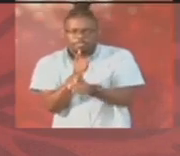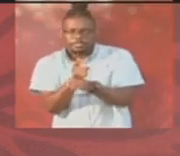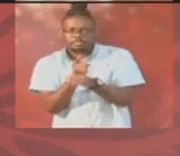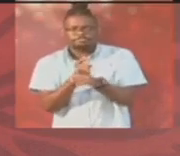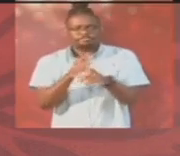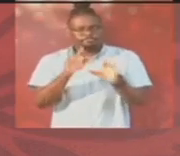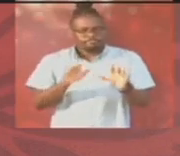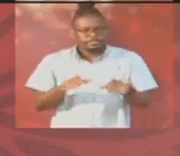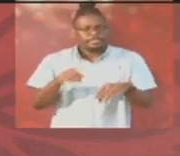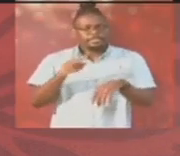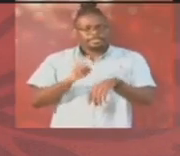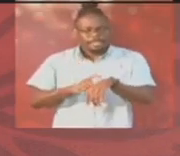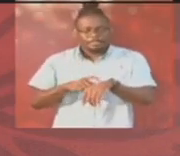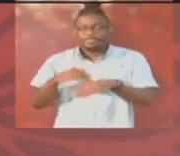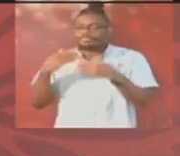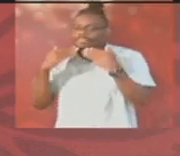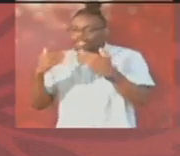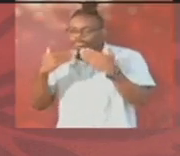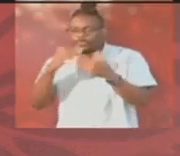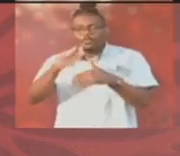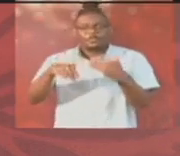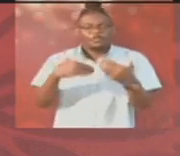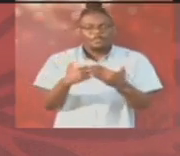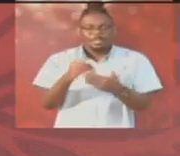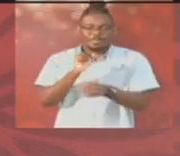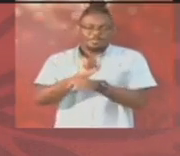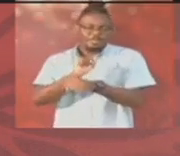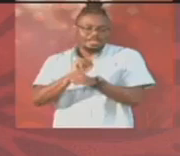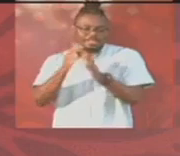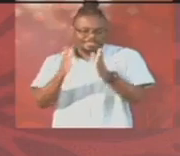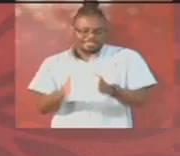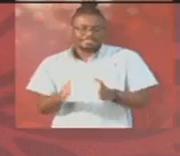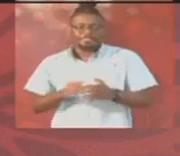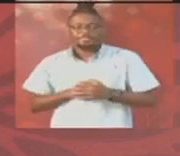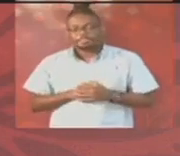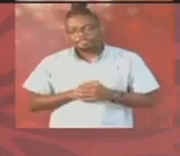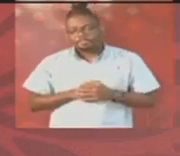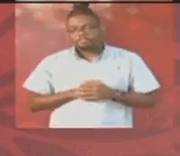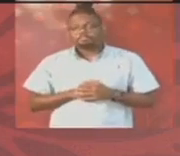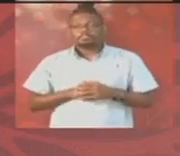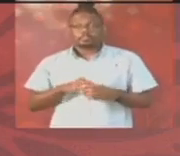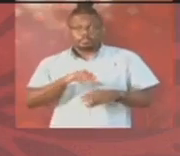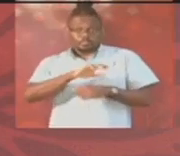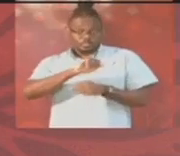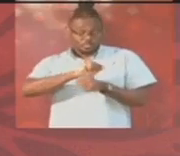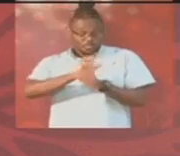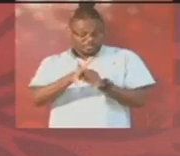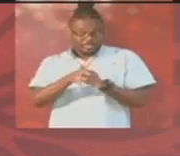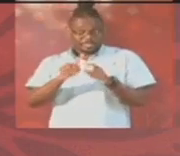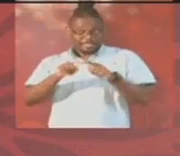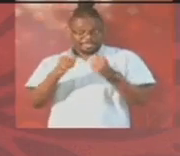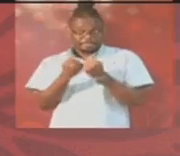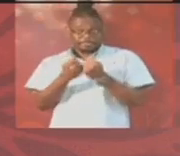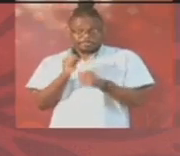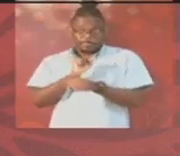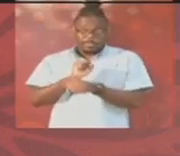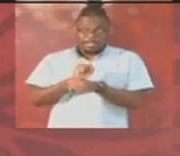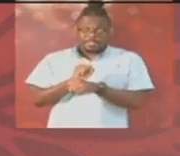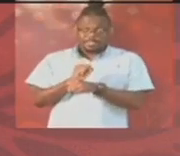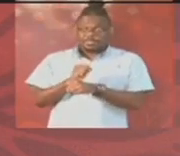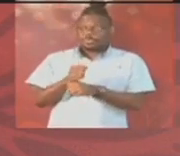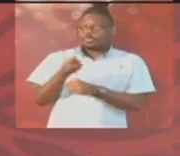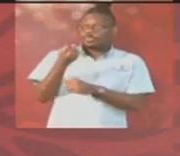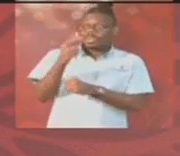thank each and every one of them. The NWRHA COVID team, who worked 12 to 16-hour days for the last week